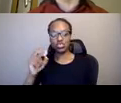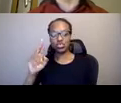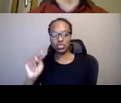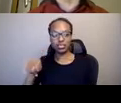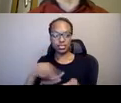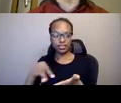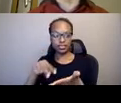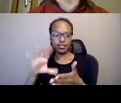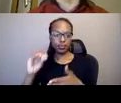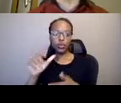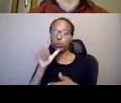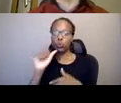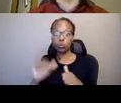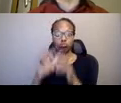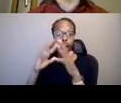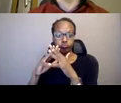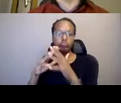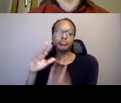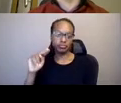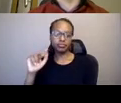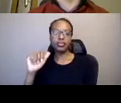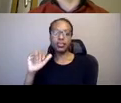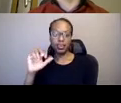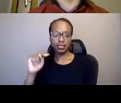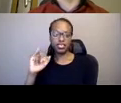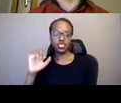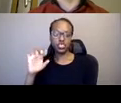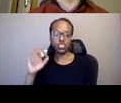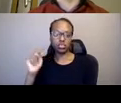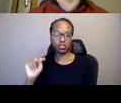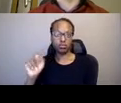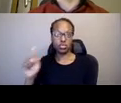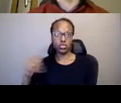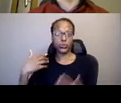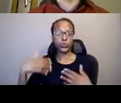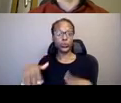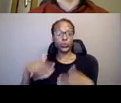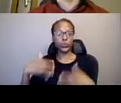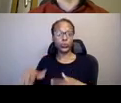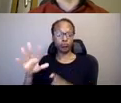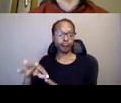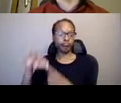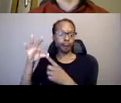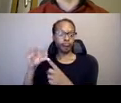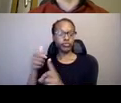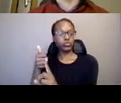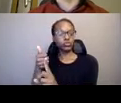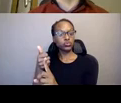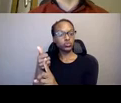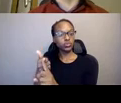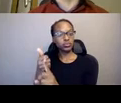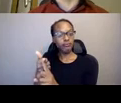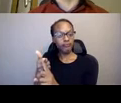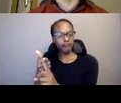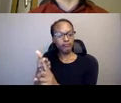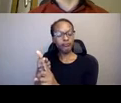Chen. She is a culture bearer because she is a student of a first generation